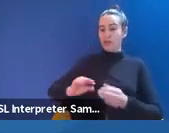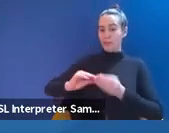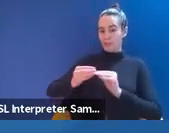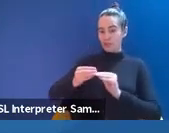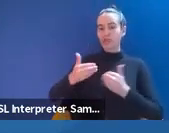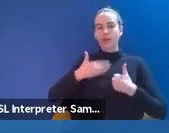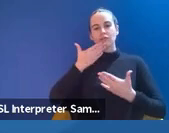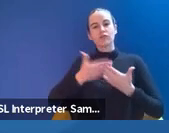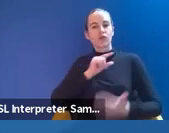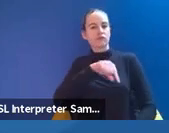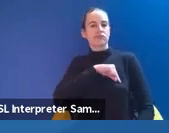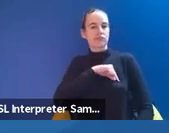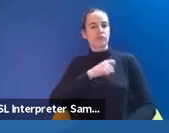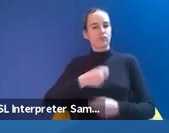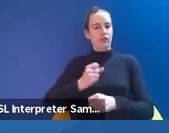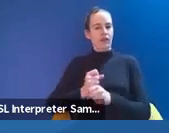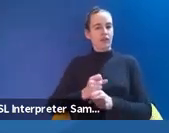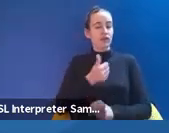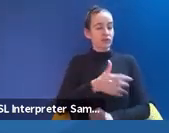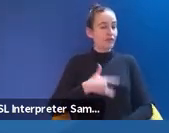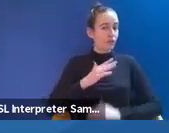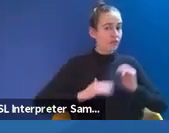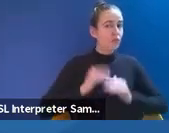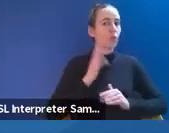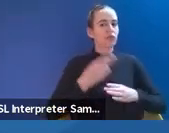one that you find comfortable and will use consistently.